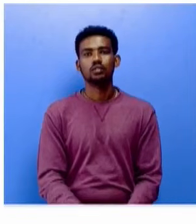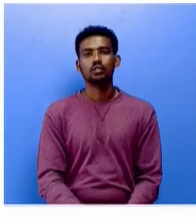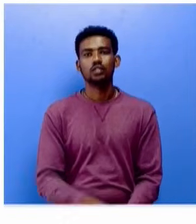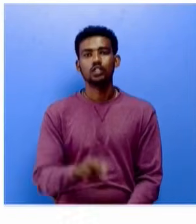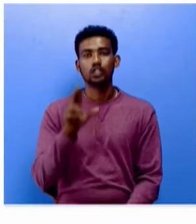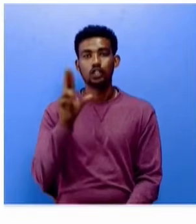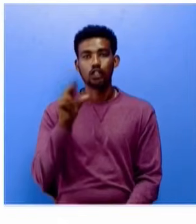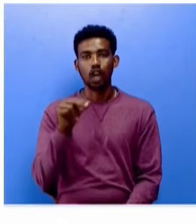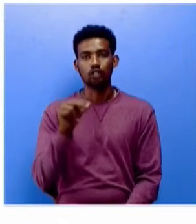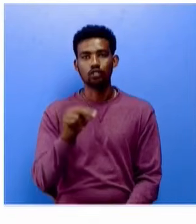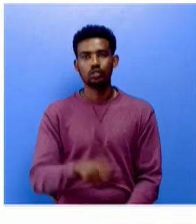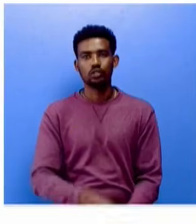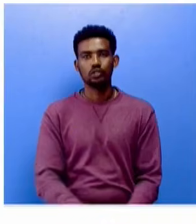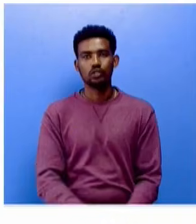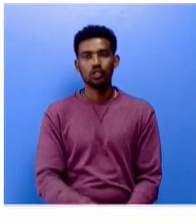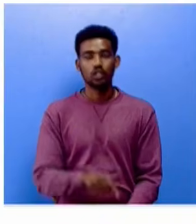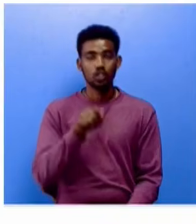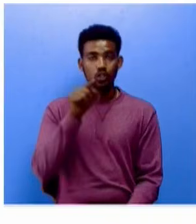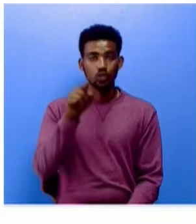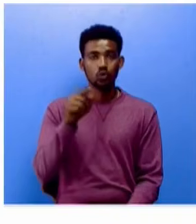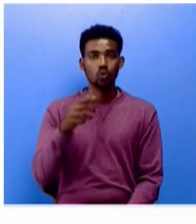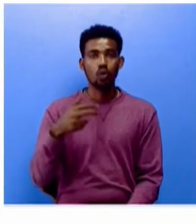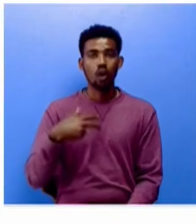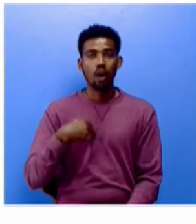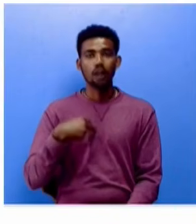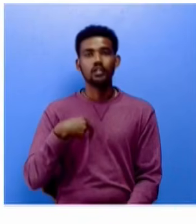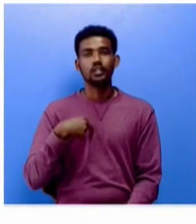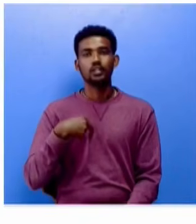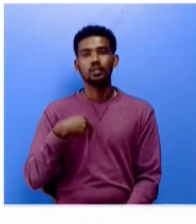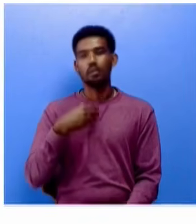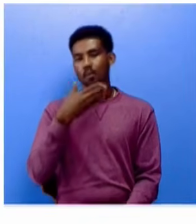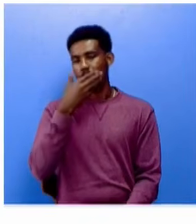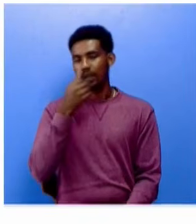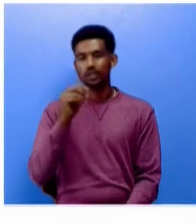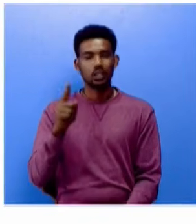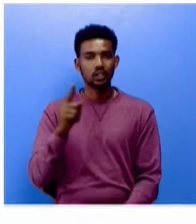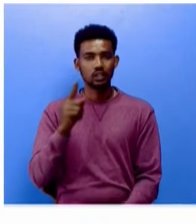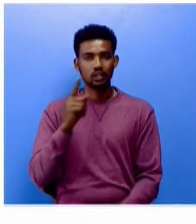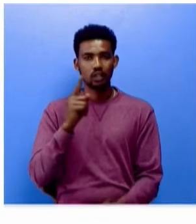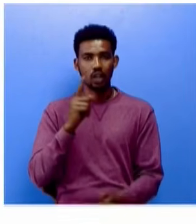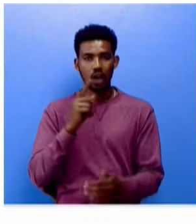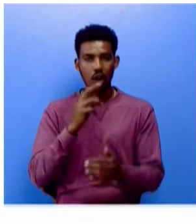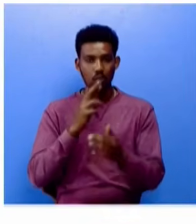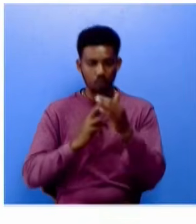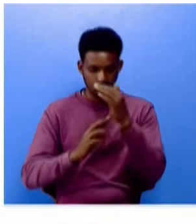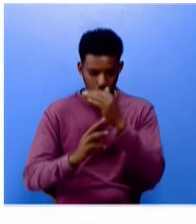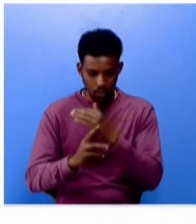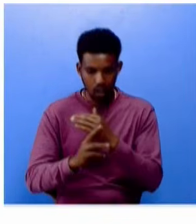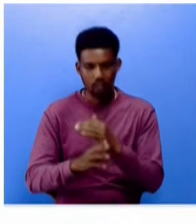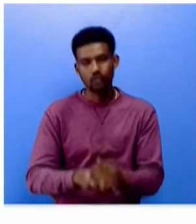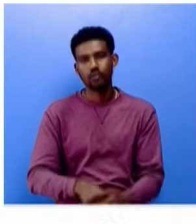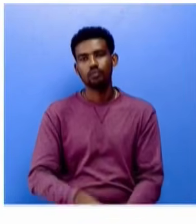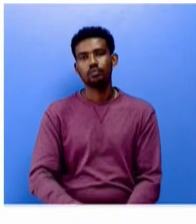not. You had better not apologize.